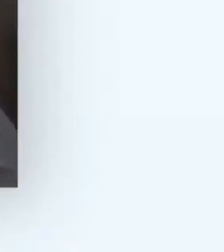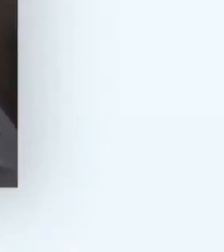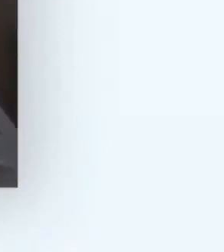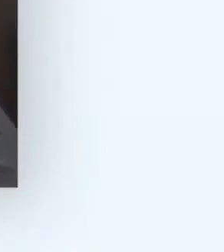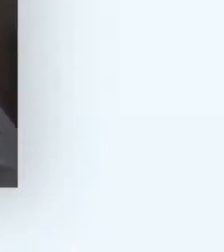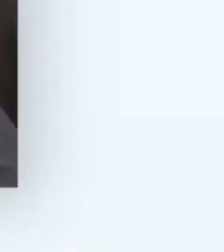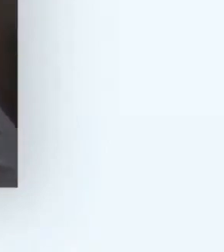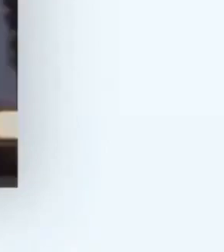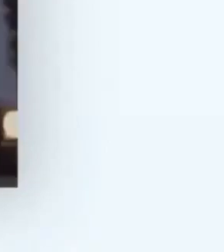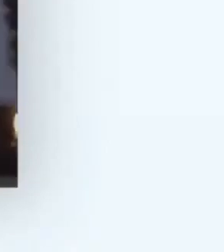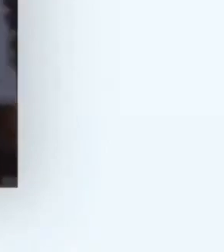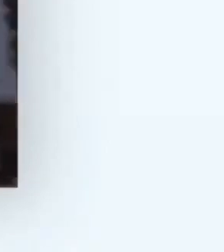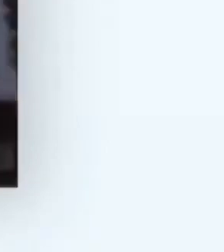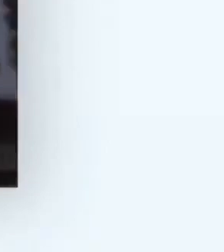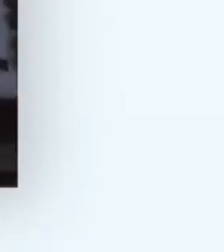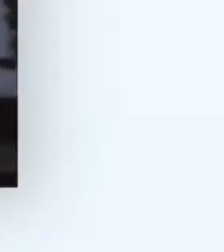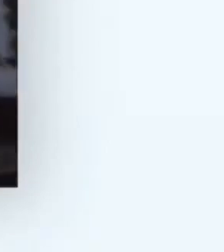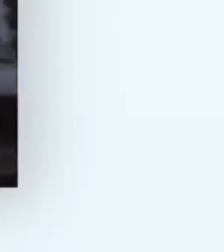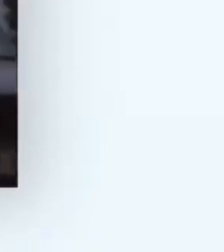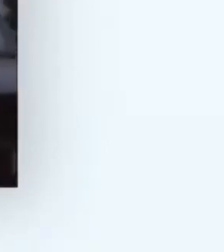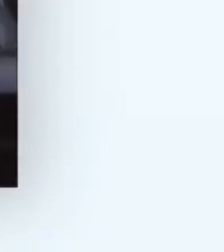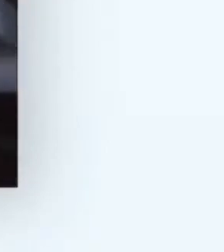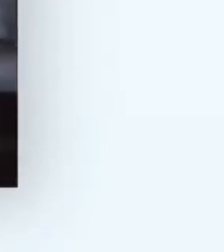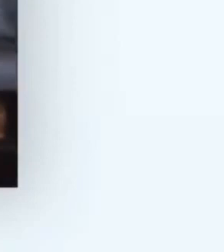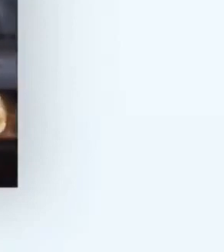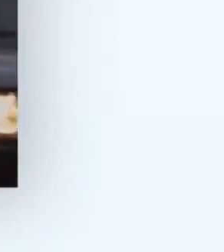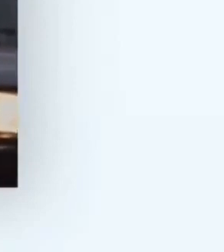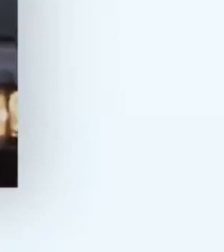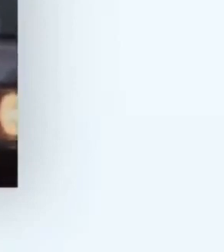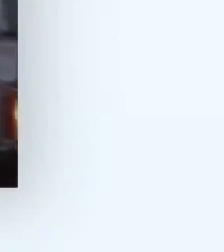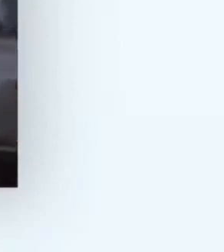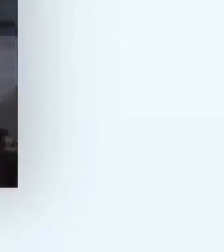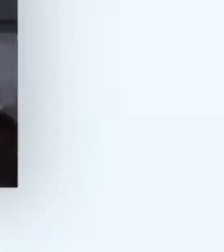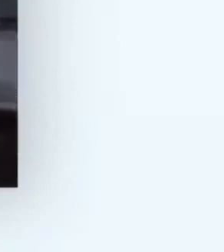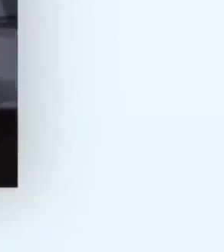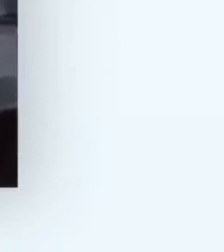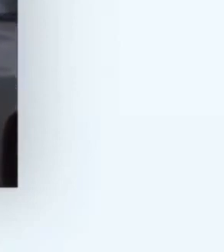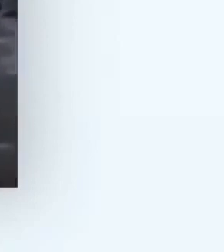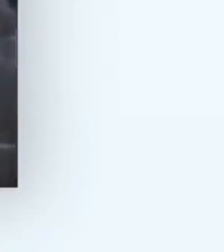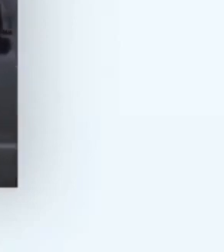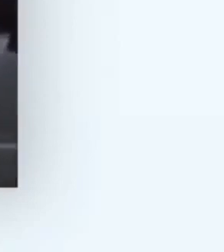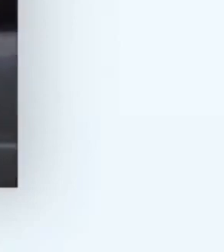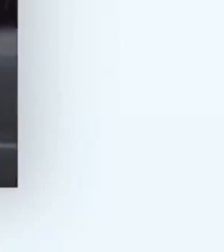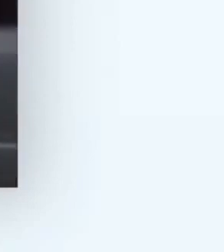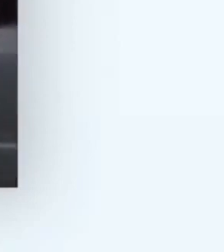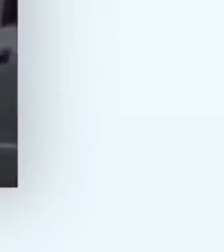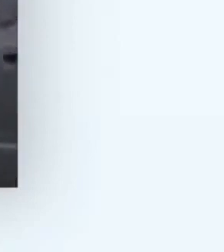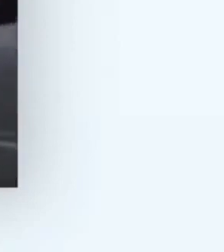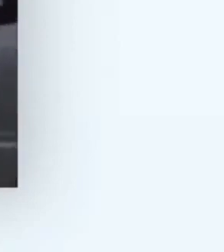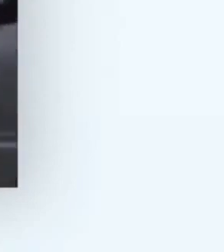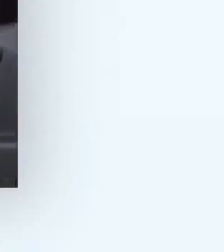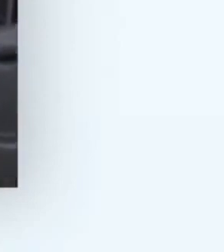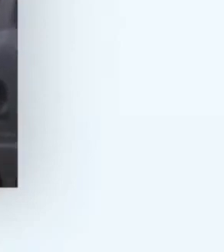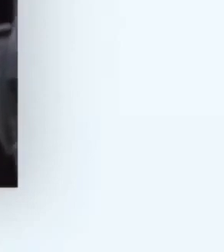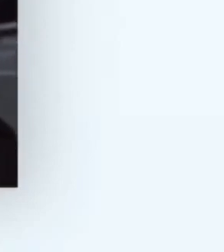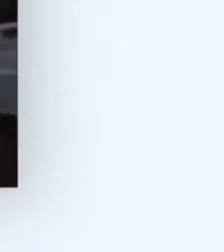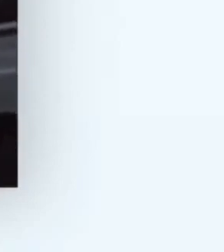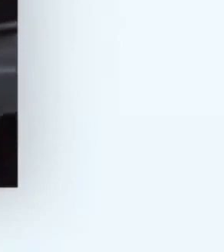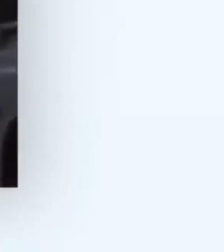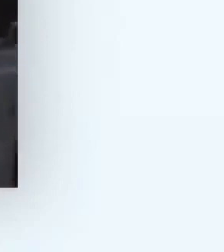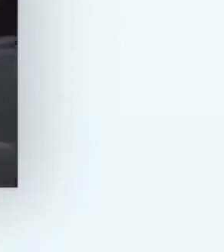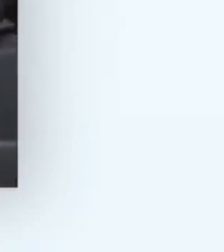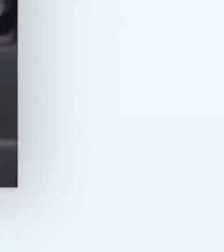In the early hours of April the 7th, 1994, the call to kill got so loud it drowned